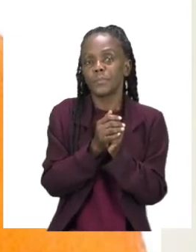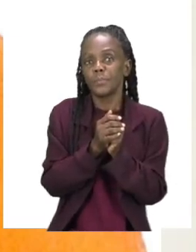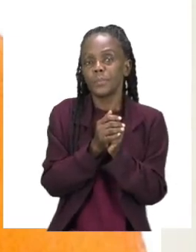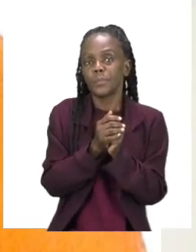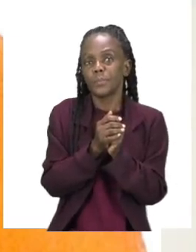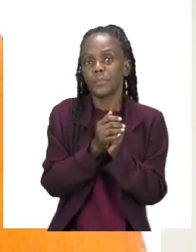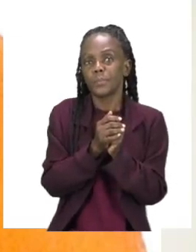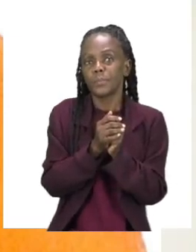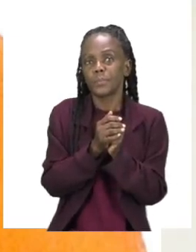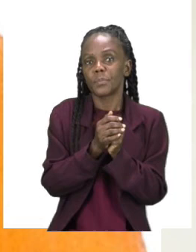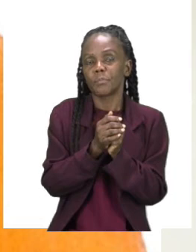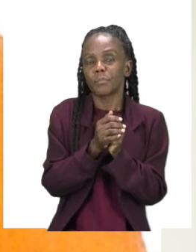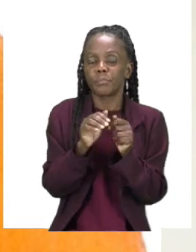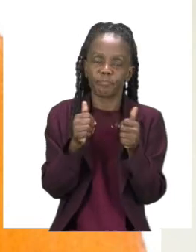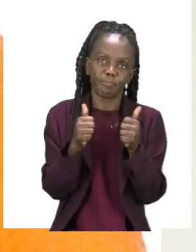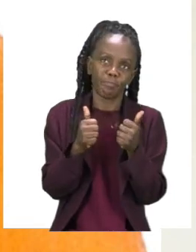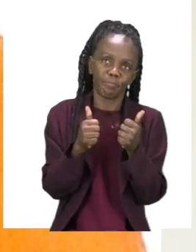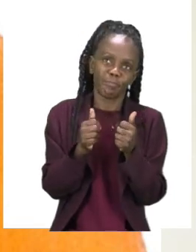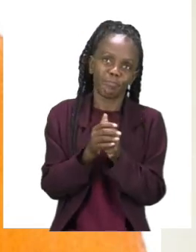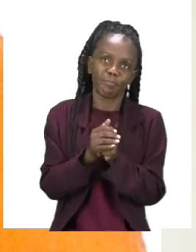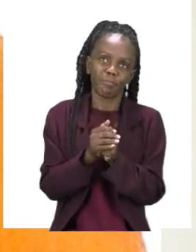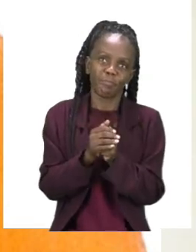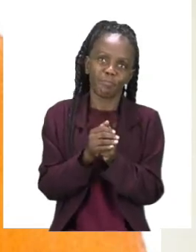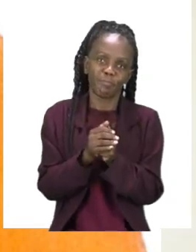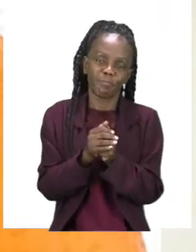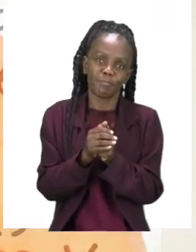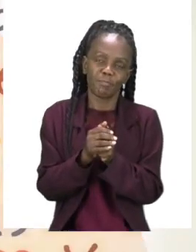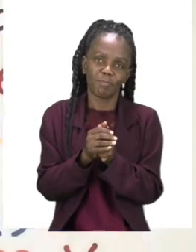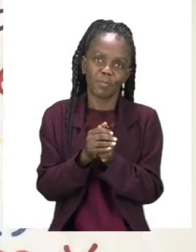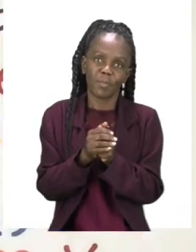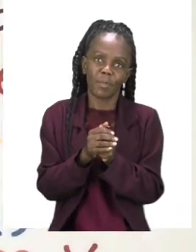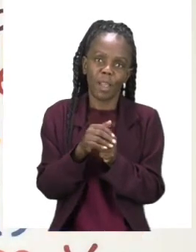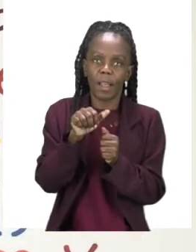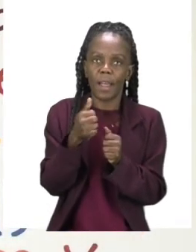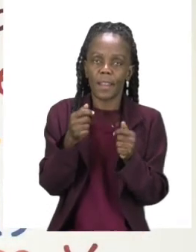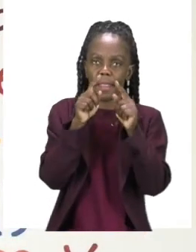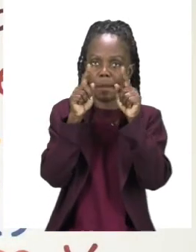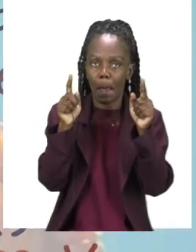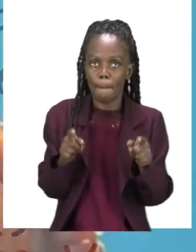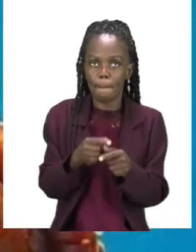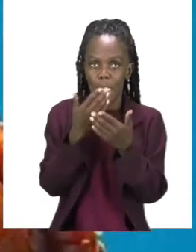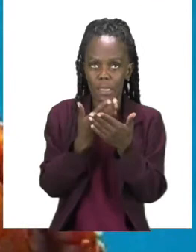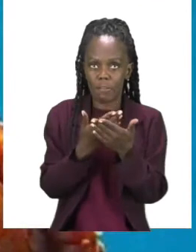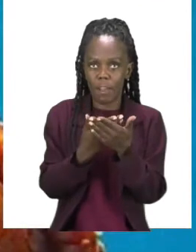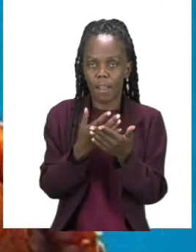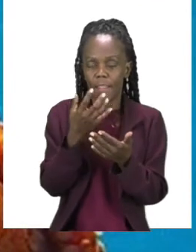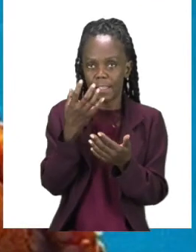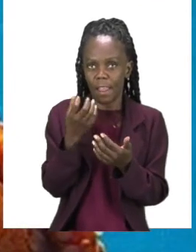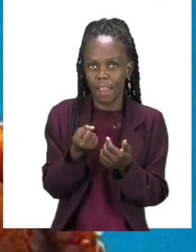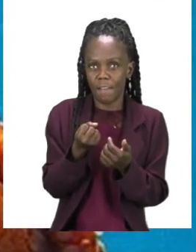orange. Well done. Now let's look at another picture that has O in it.